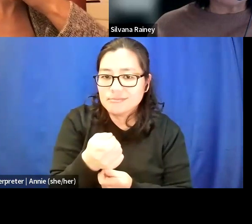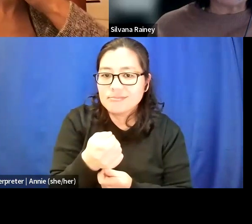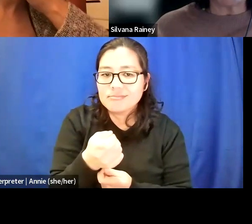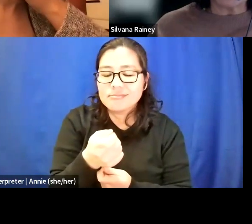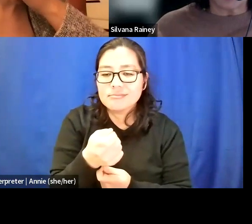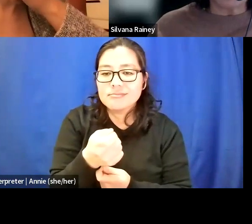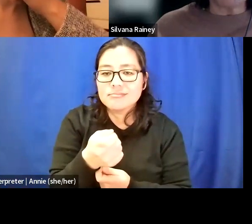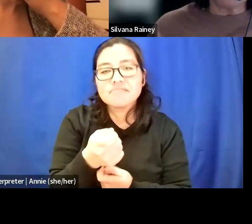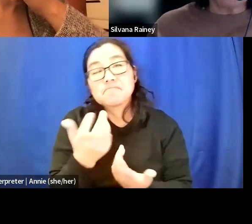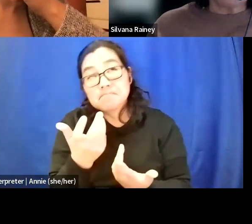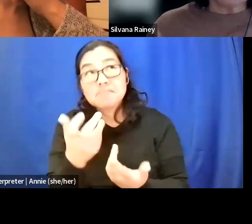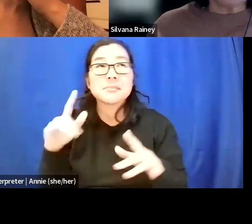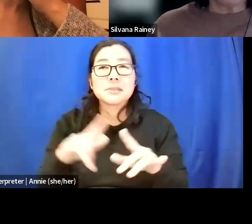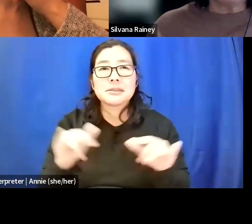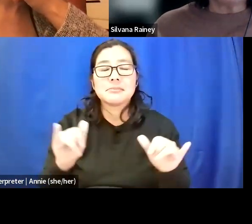but at the same time,